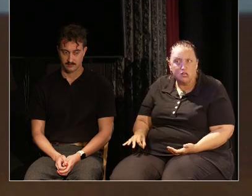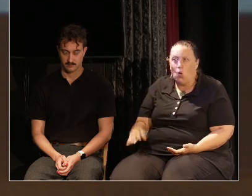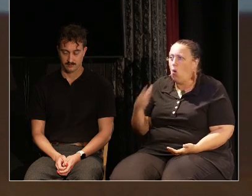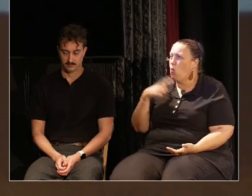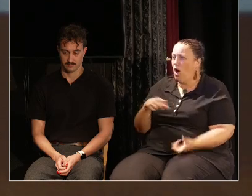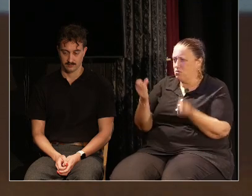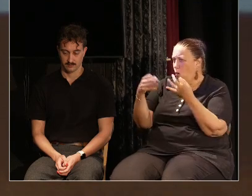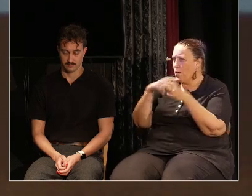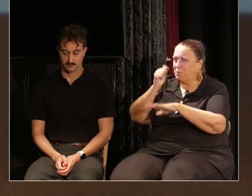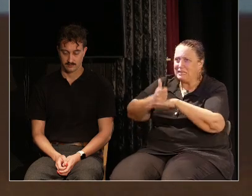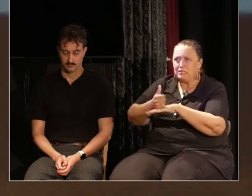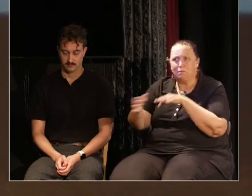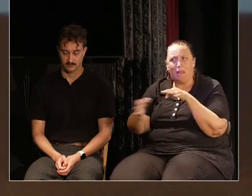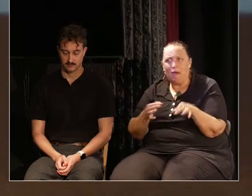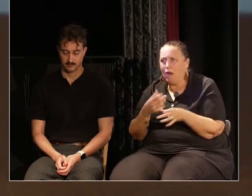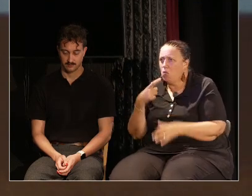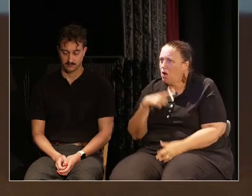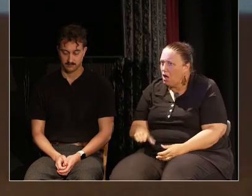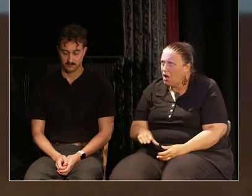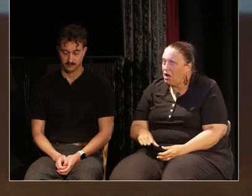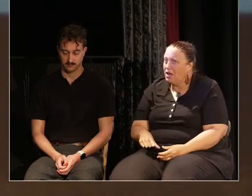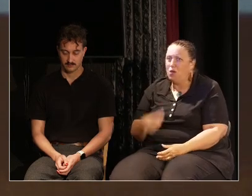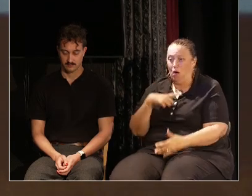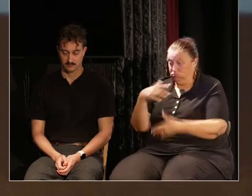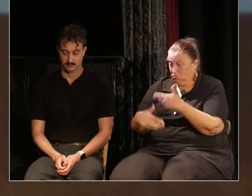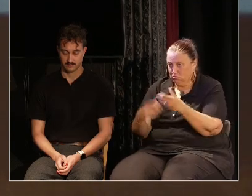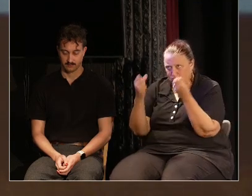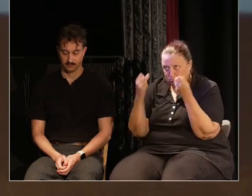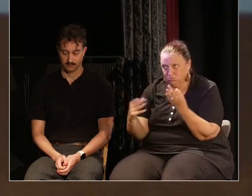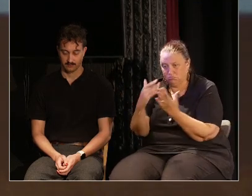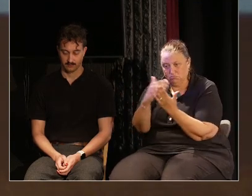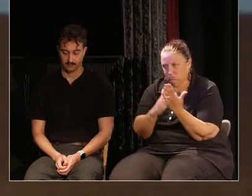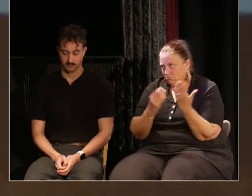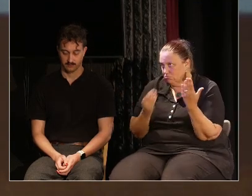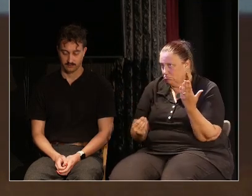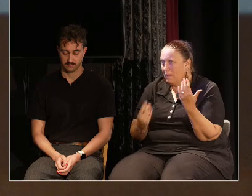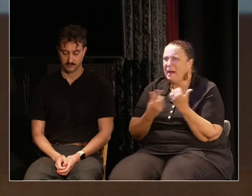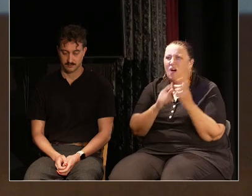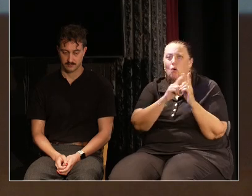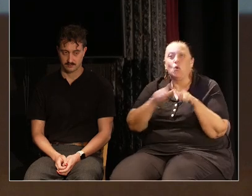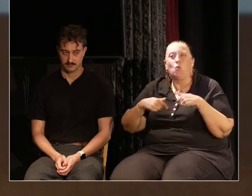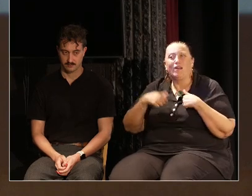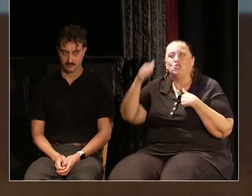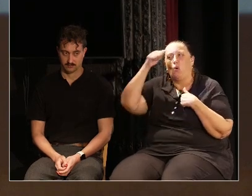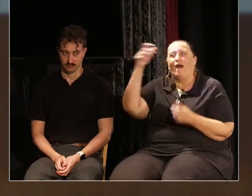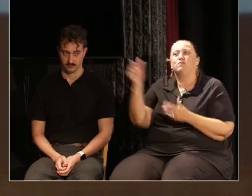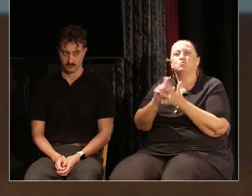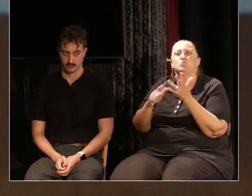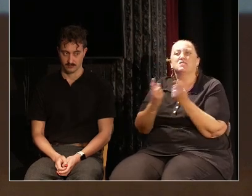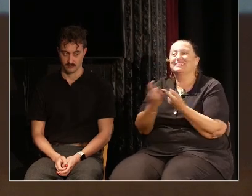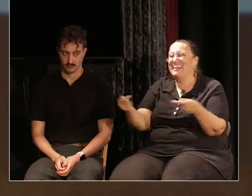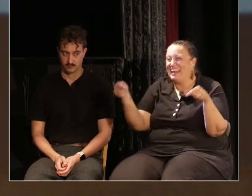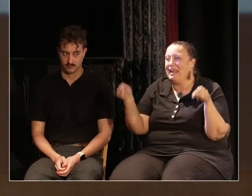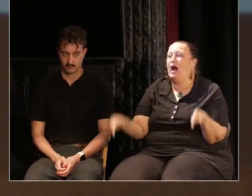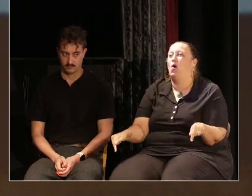is there no implementation plan in this process? But also doing things that we know we should be doing right now as well.